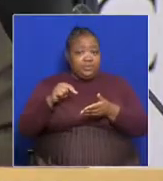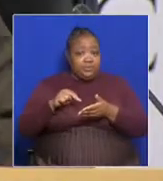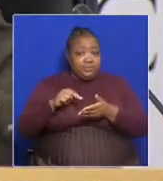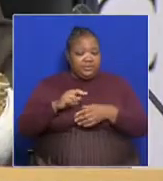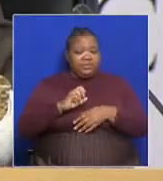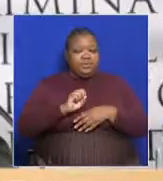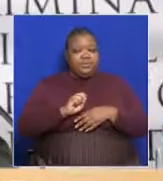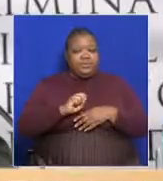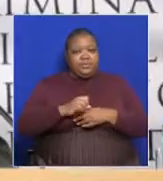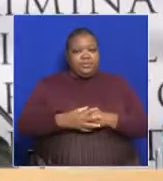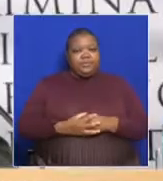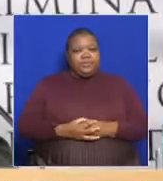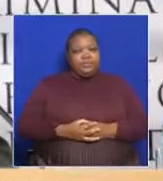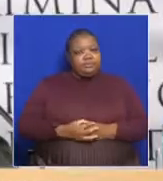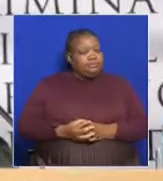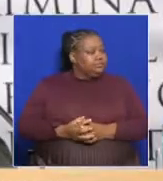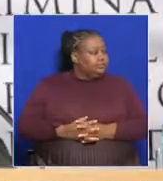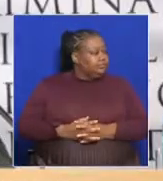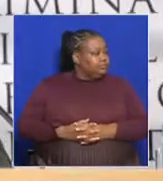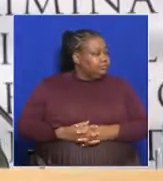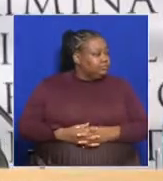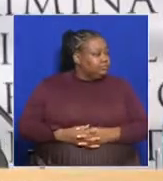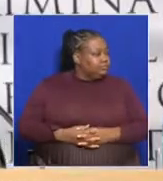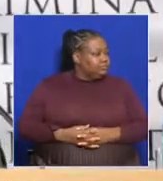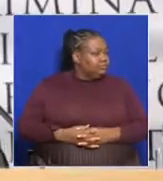Yeah. And